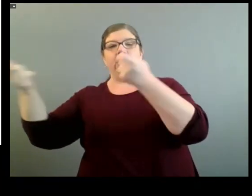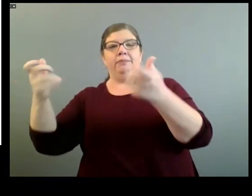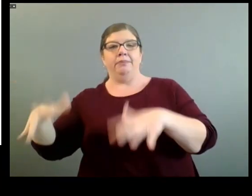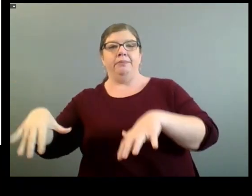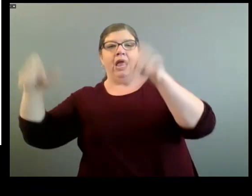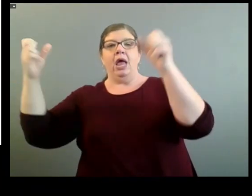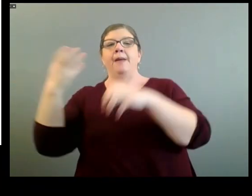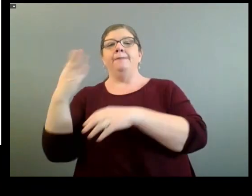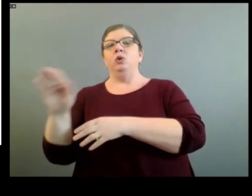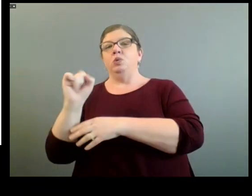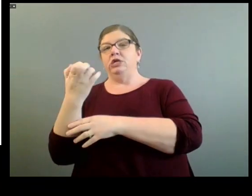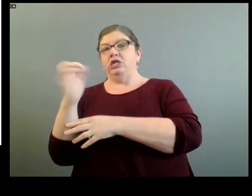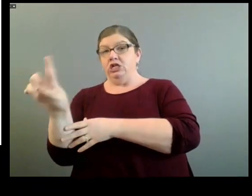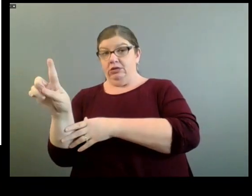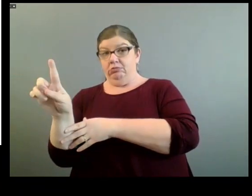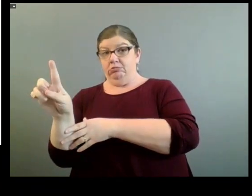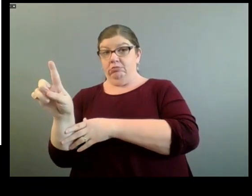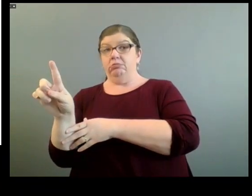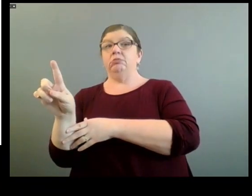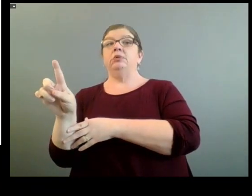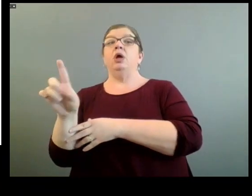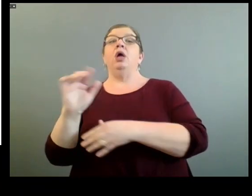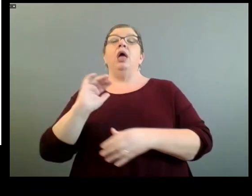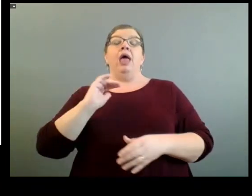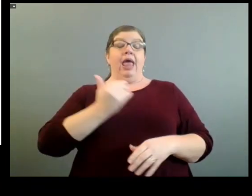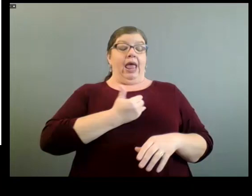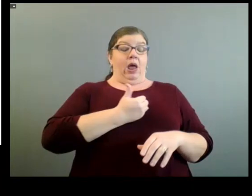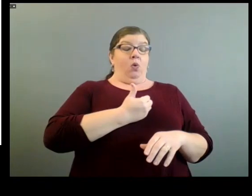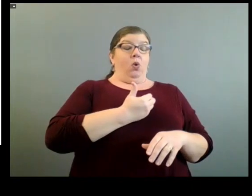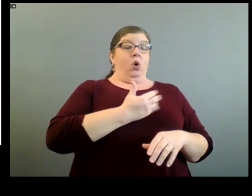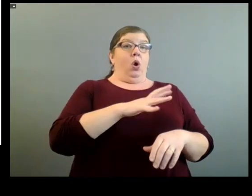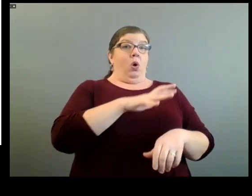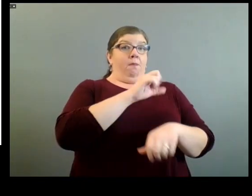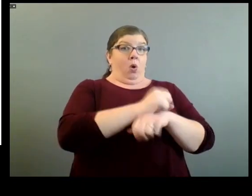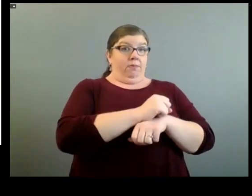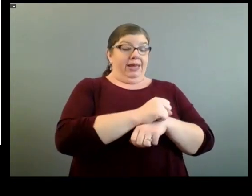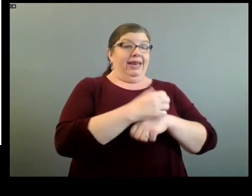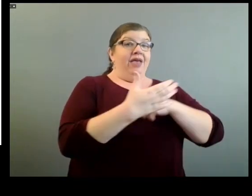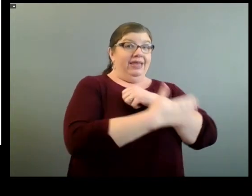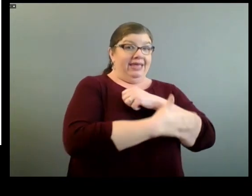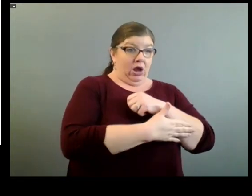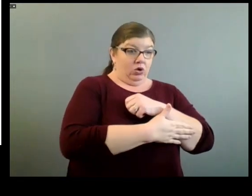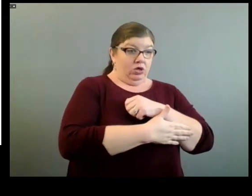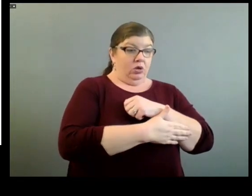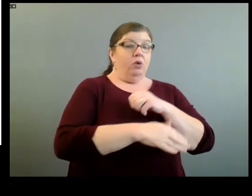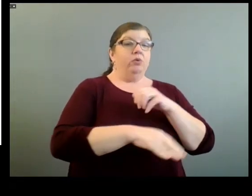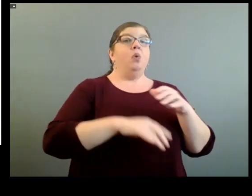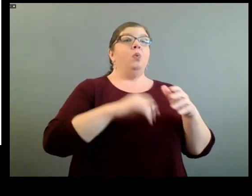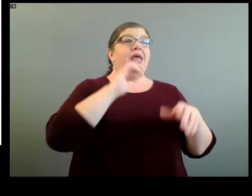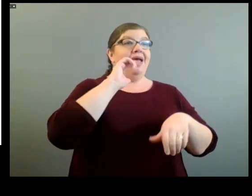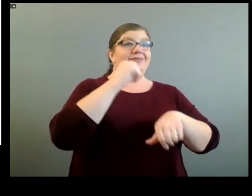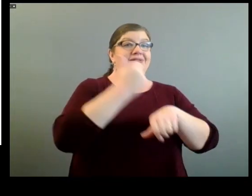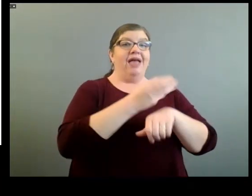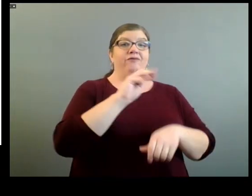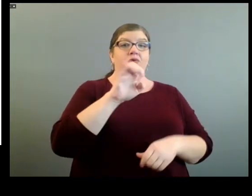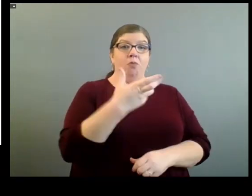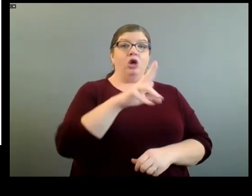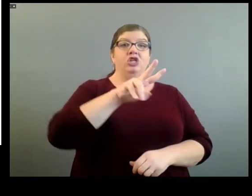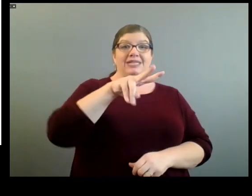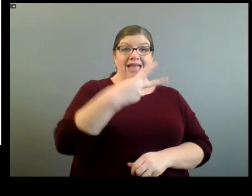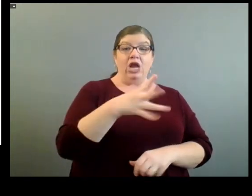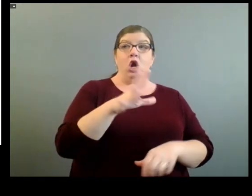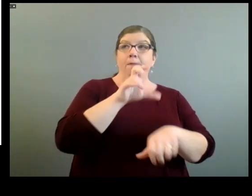Shield. We have set our appointment as a county for March the 2nd to discuss with the state